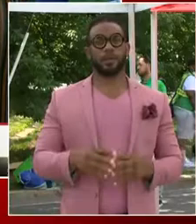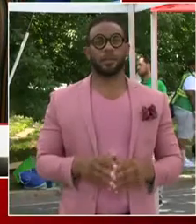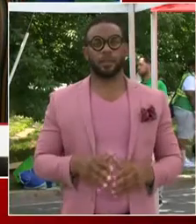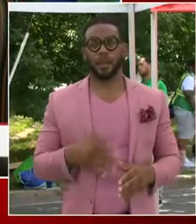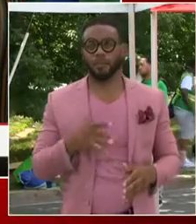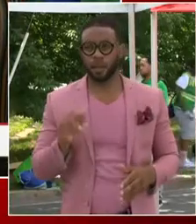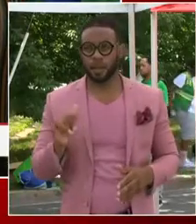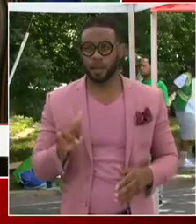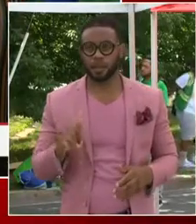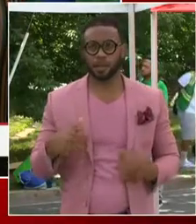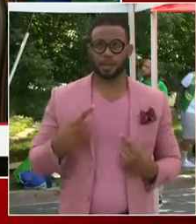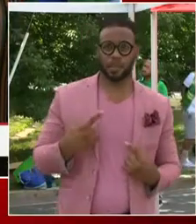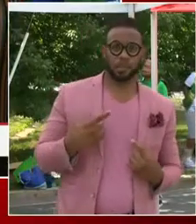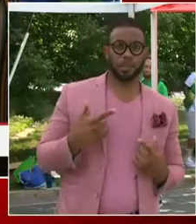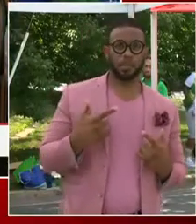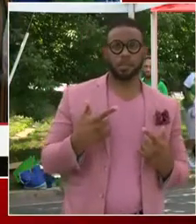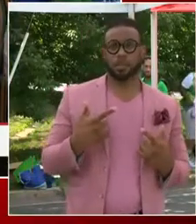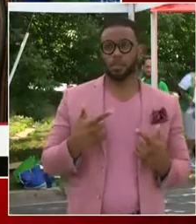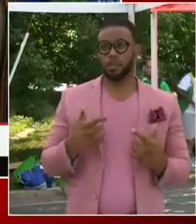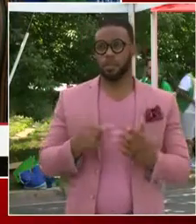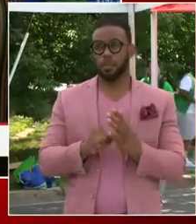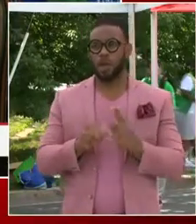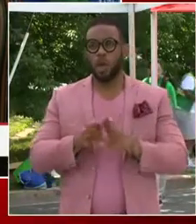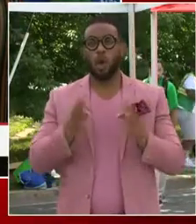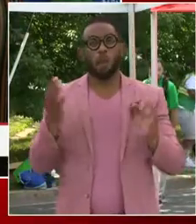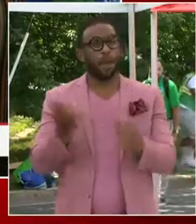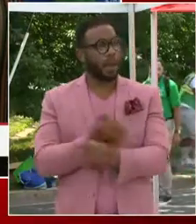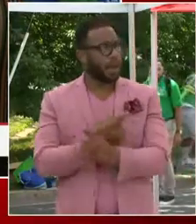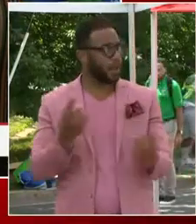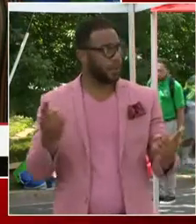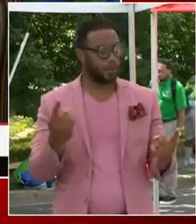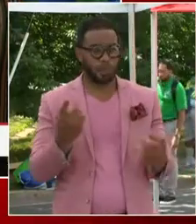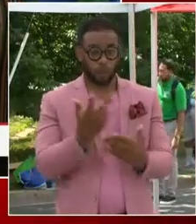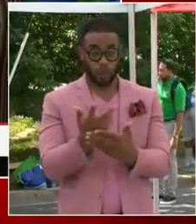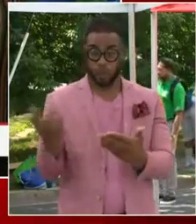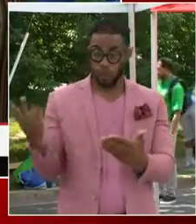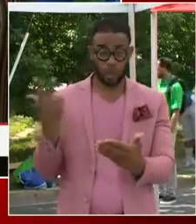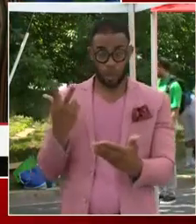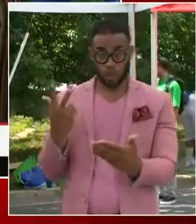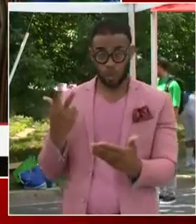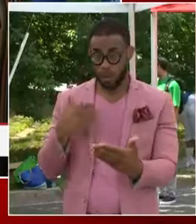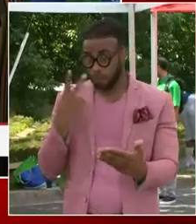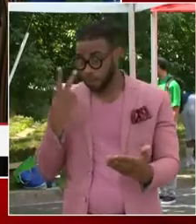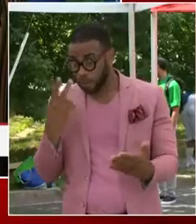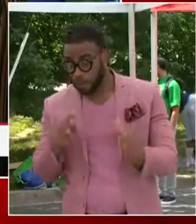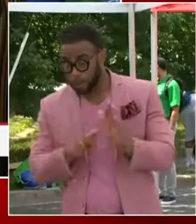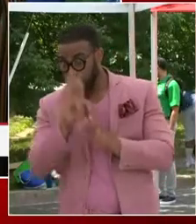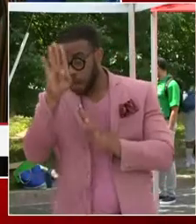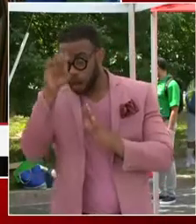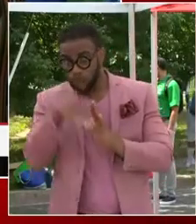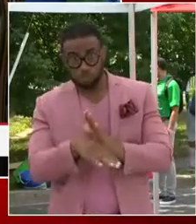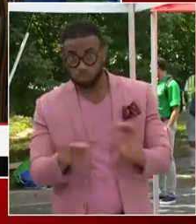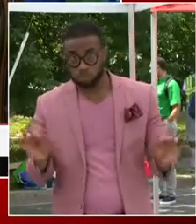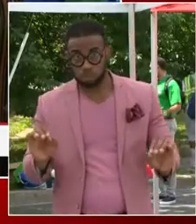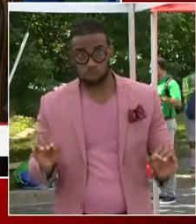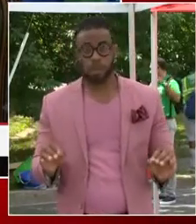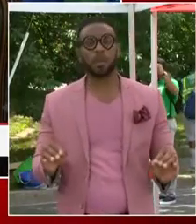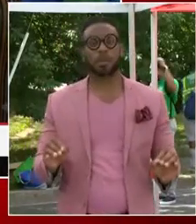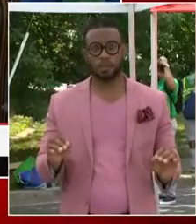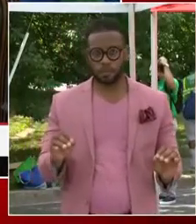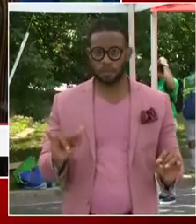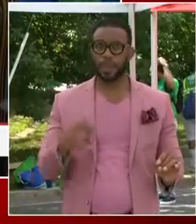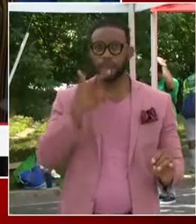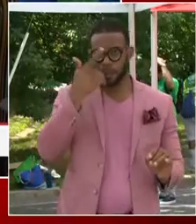I feel like since we largely opened everything 3 weeks ago, we haven't seen spikes in cases, and